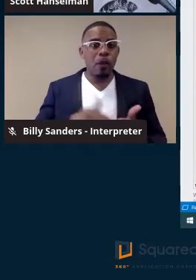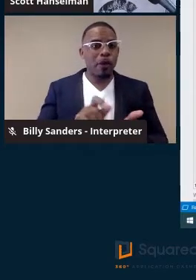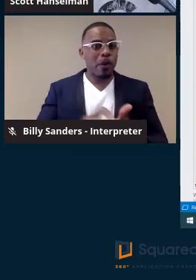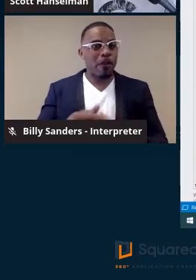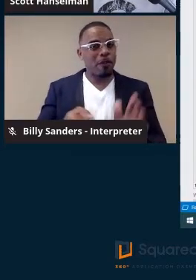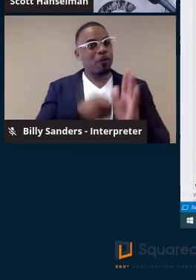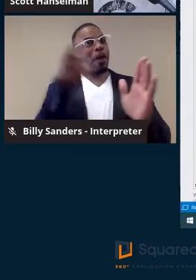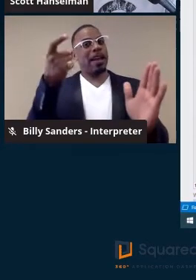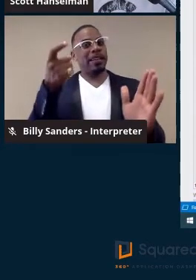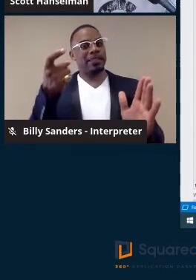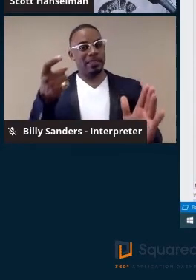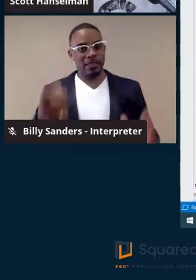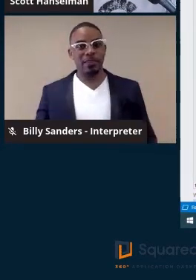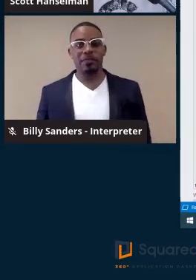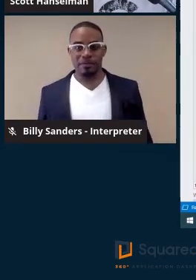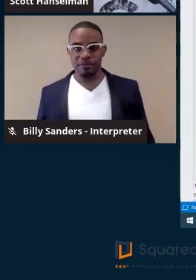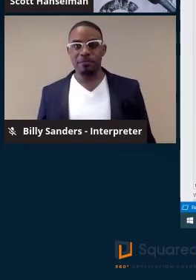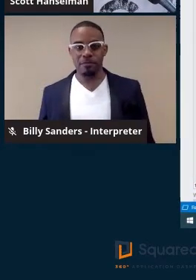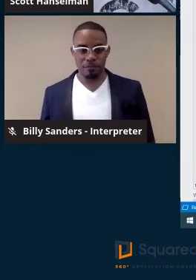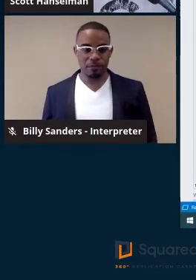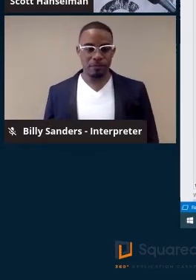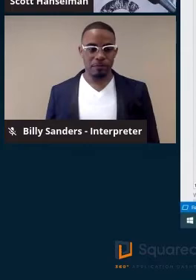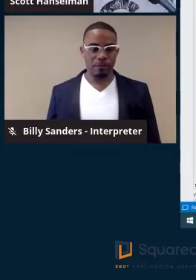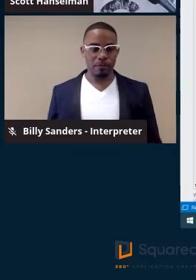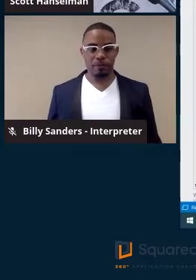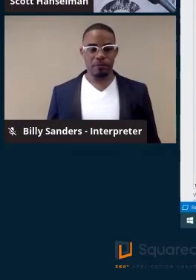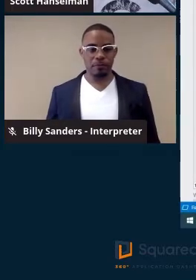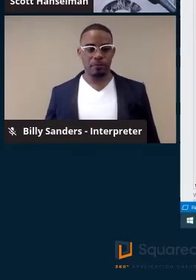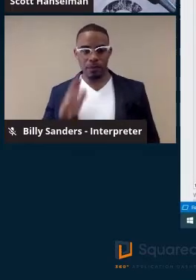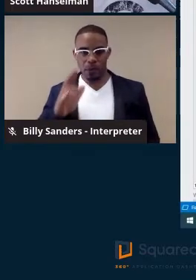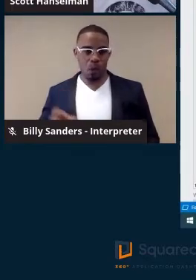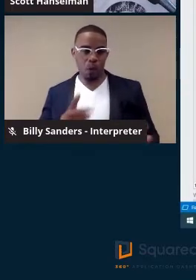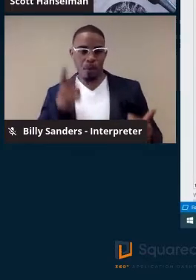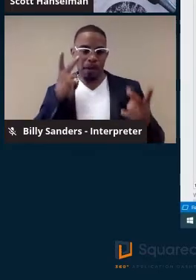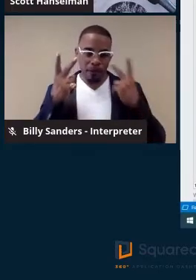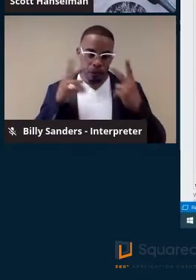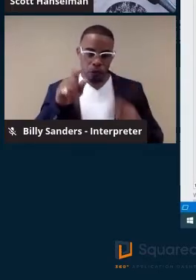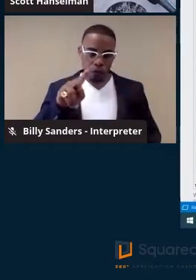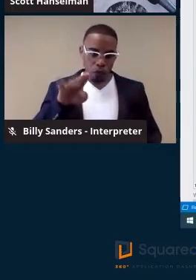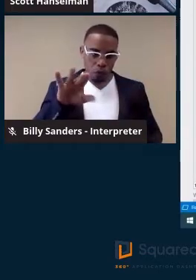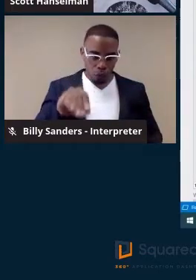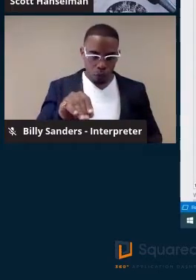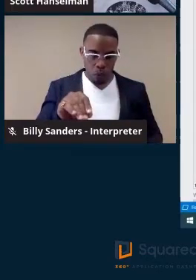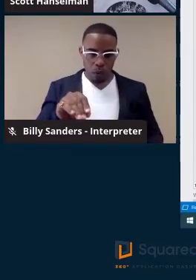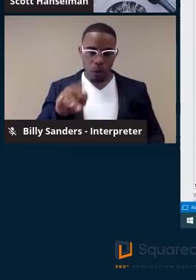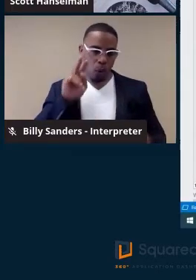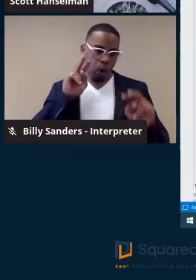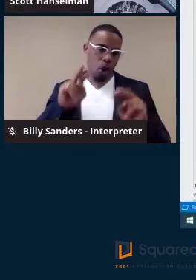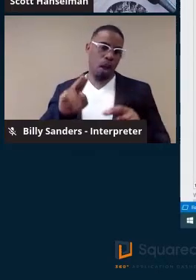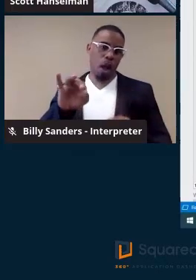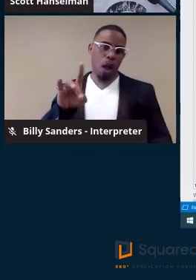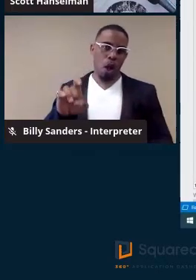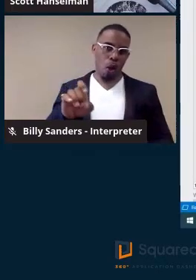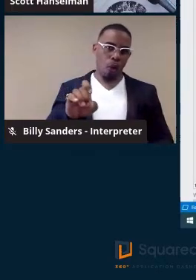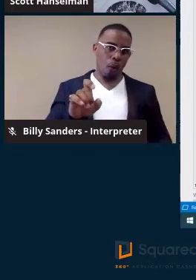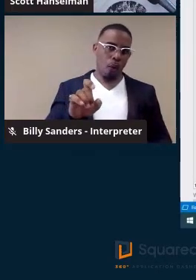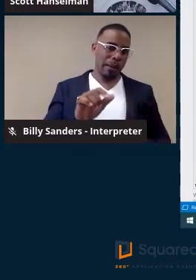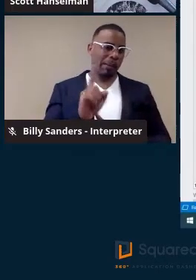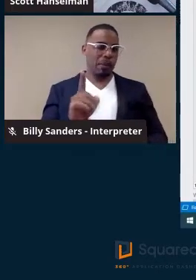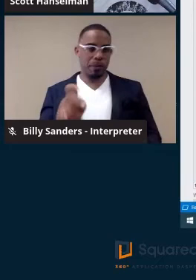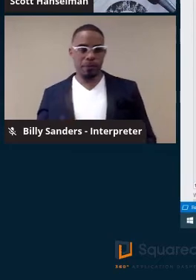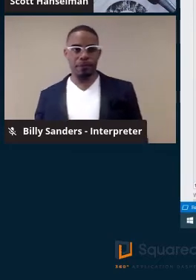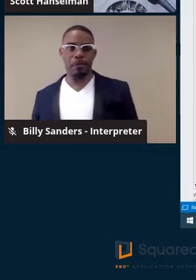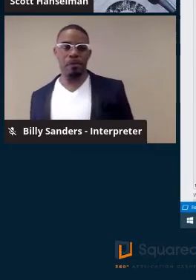from scratch. I'm going to load up Visual Studio, and we'll look at that code in just a moment